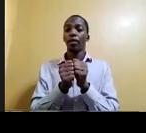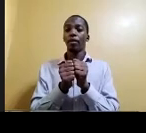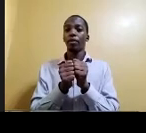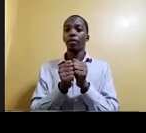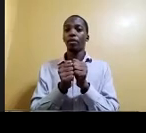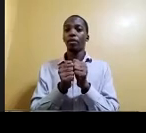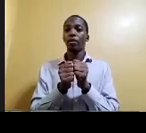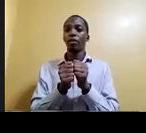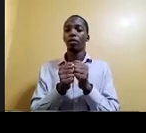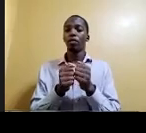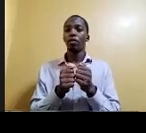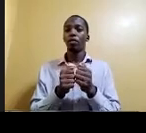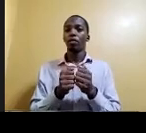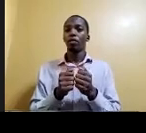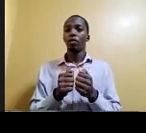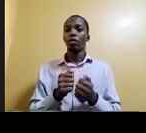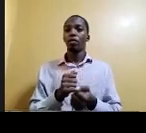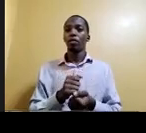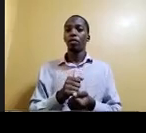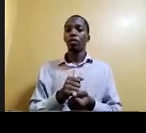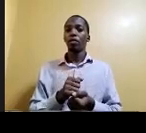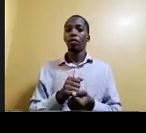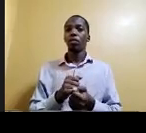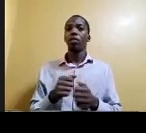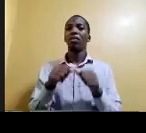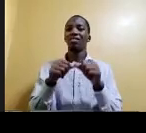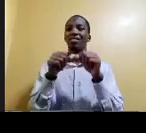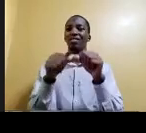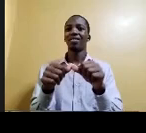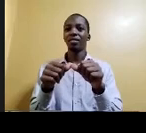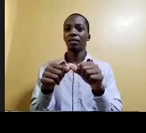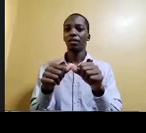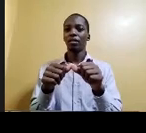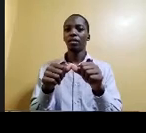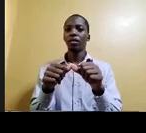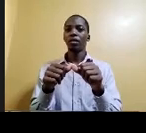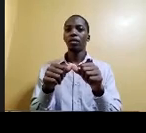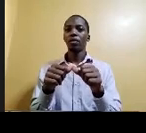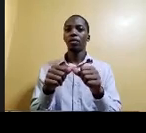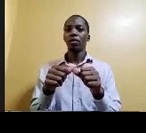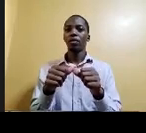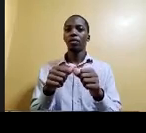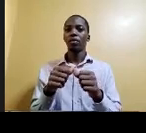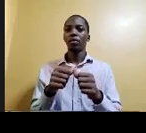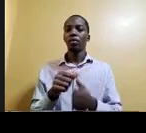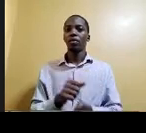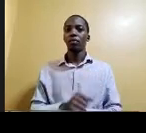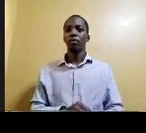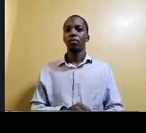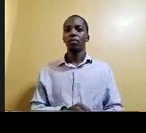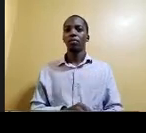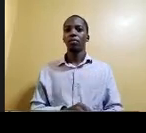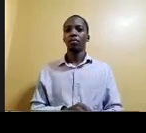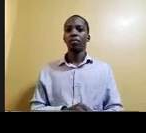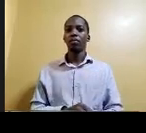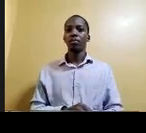escuchan? Excuse me. Yo le escucho a usted en live, no en español. Interpretation is going into a channel of English. Okay,